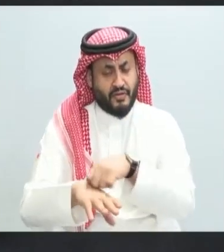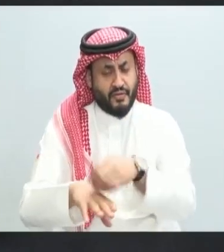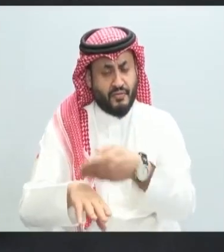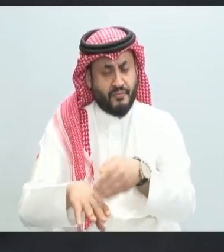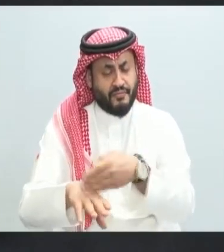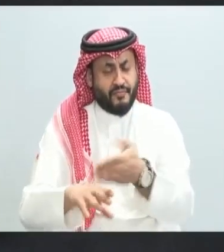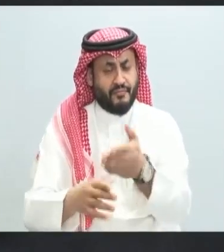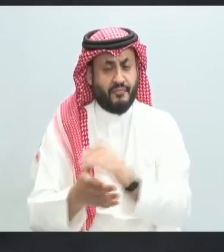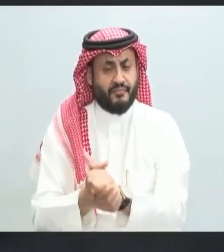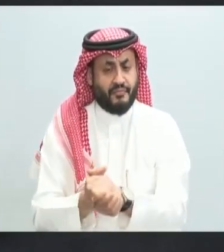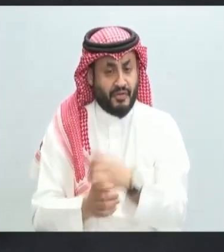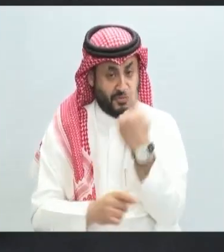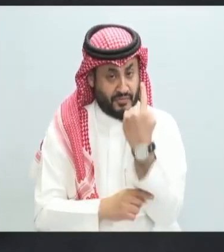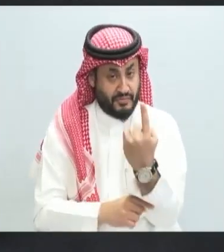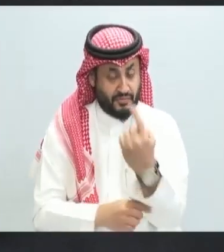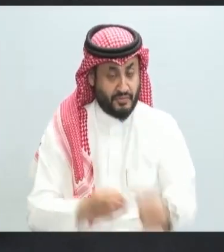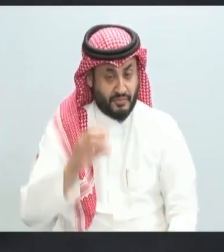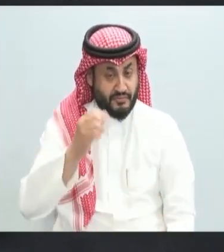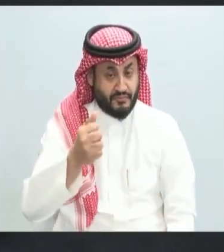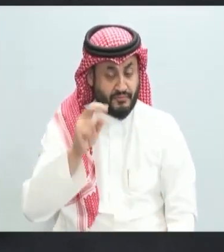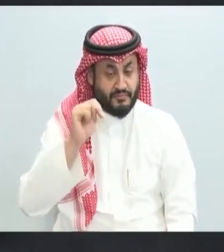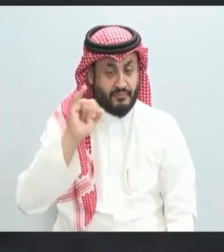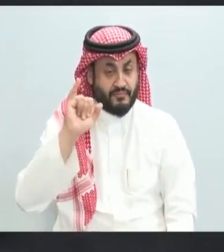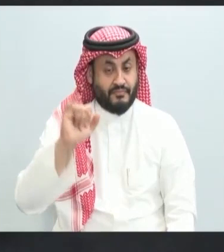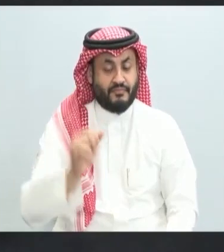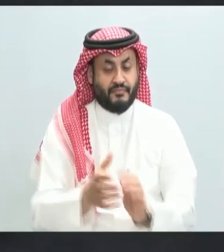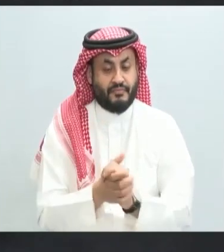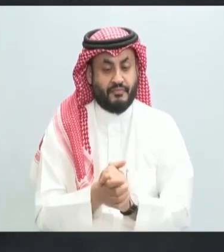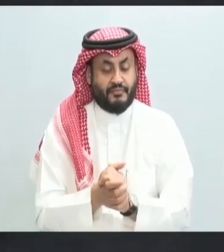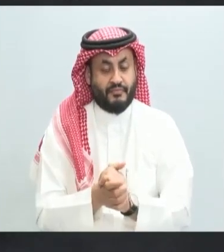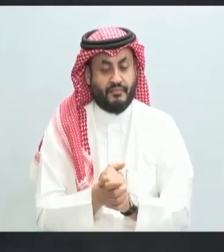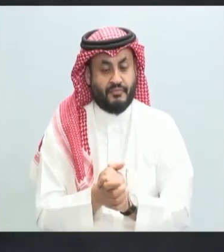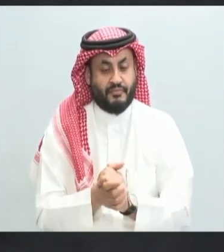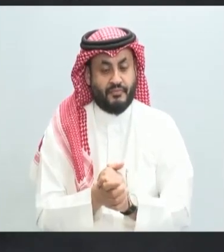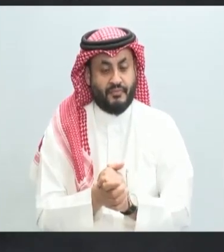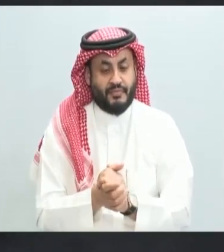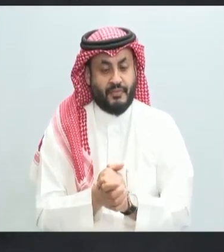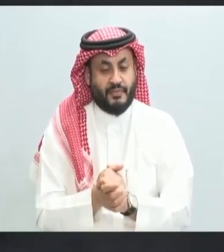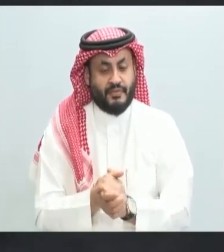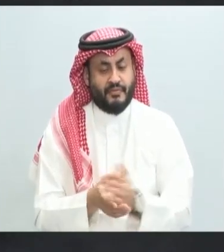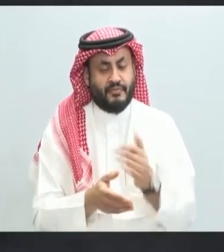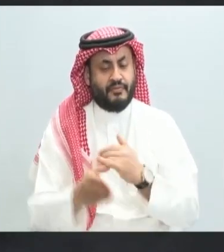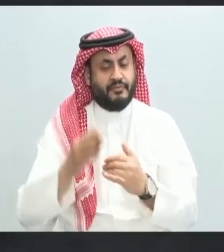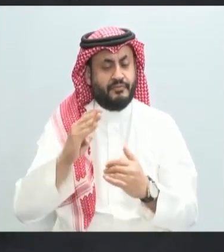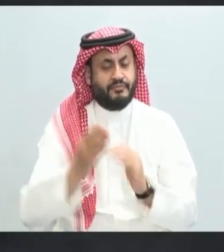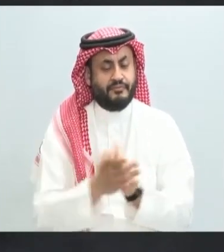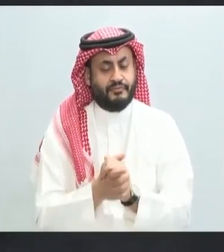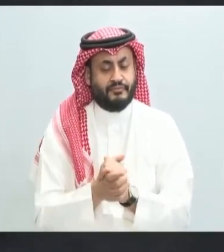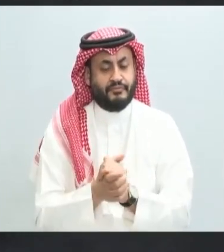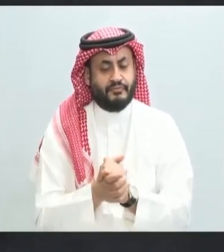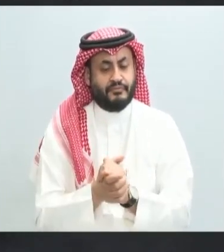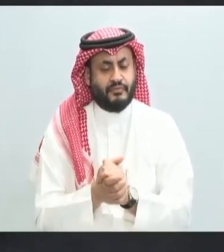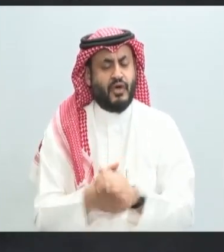your eraser? Can I use your eraser? It's very important that we start with can I, with